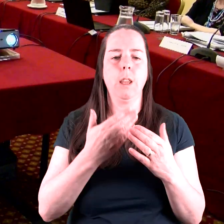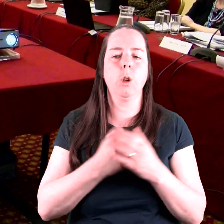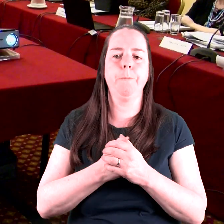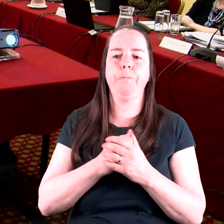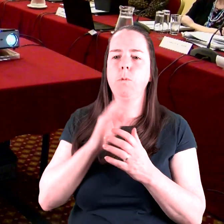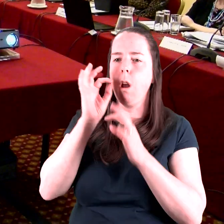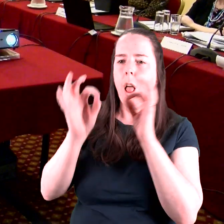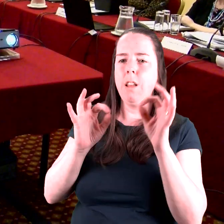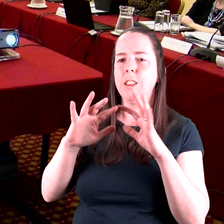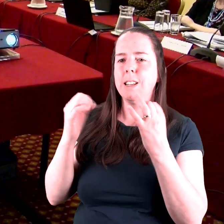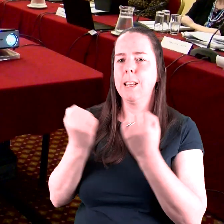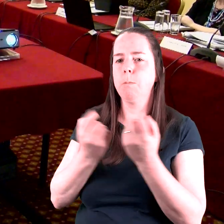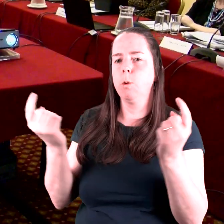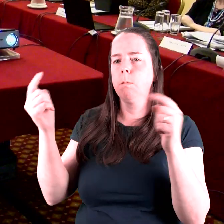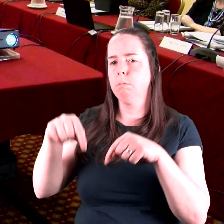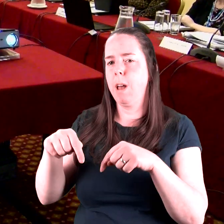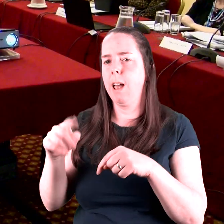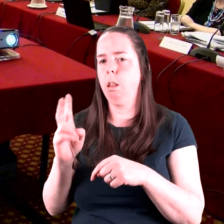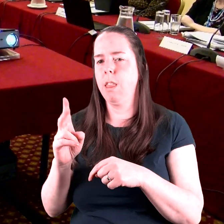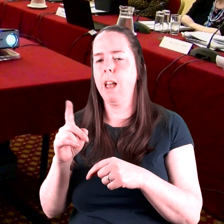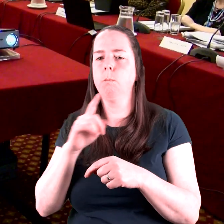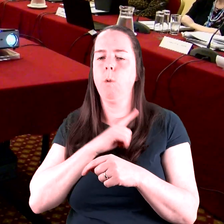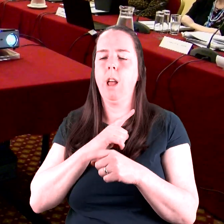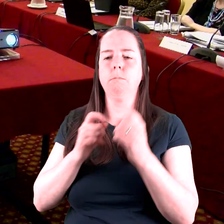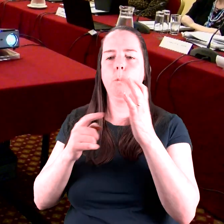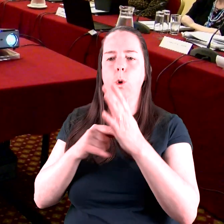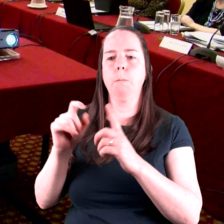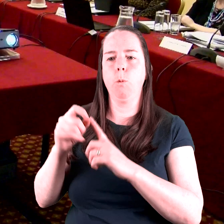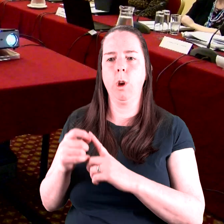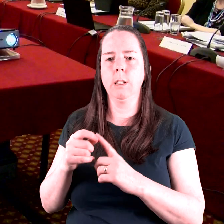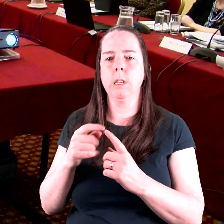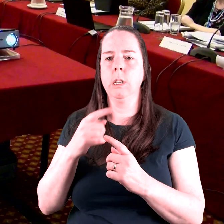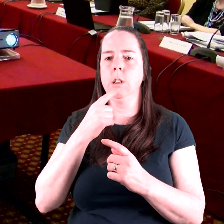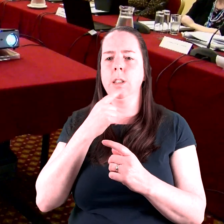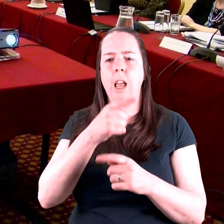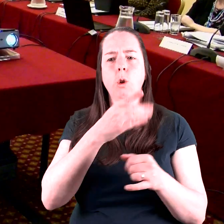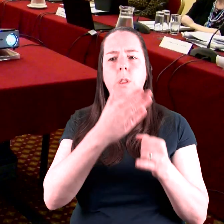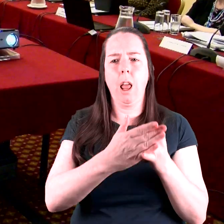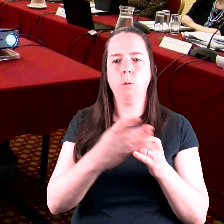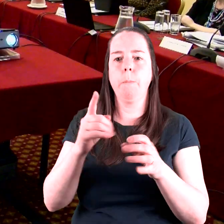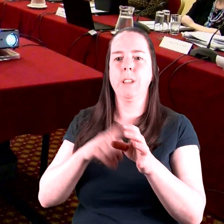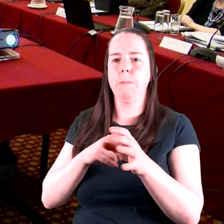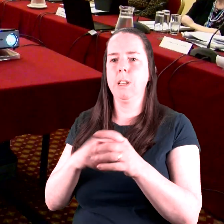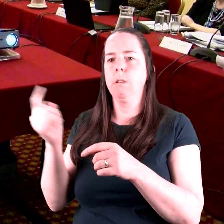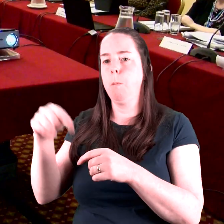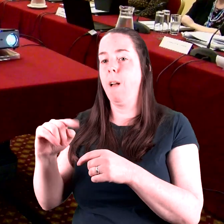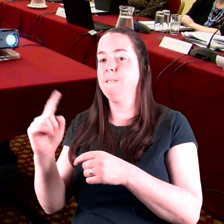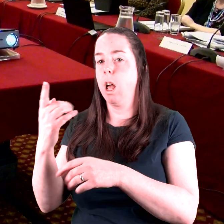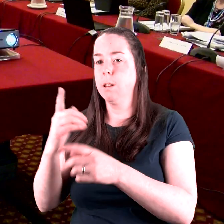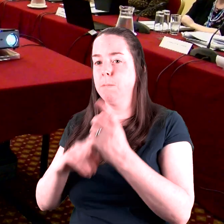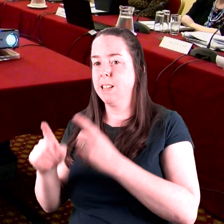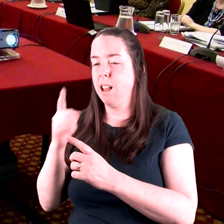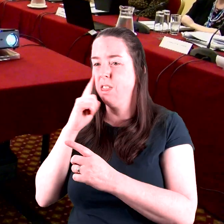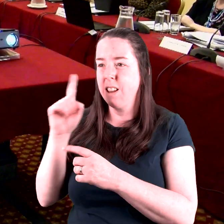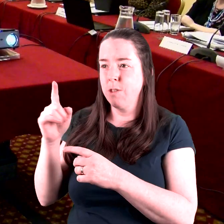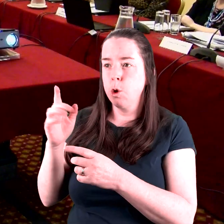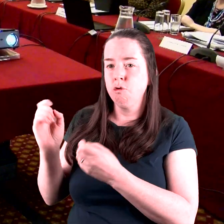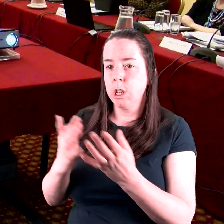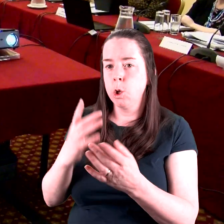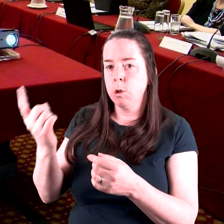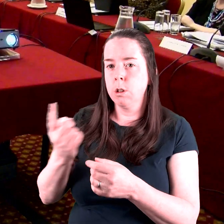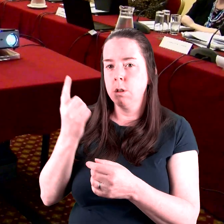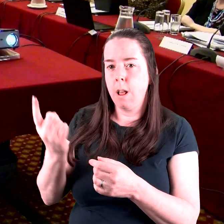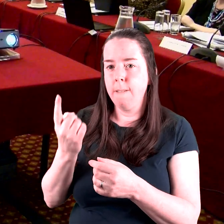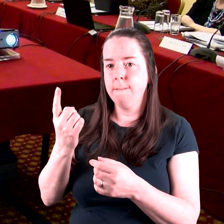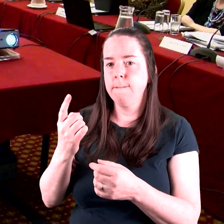Thank you very much. I'll get the team to come back on that, because I think that's an important point. I did say you were the last one, but Yemisi has come along, and it's her first meeting,